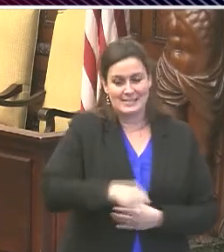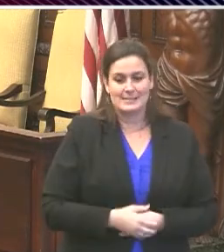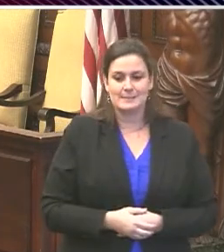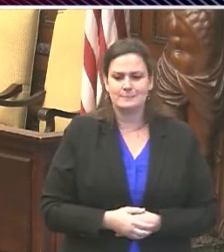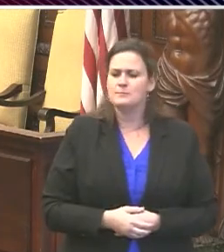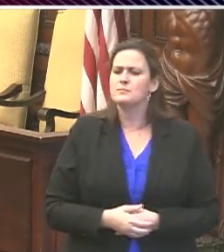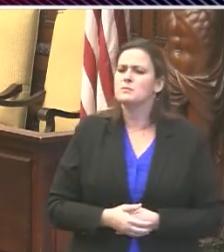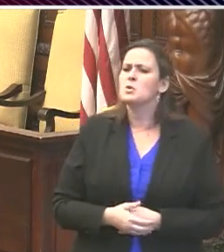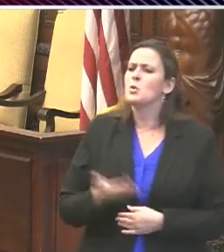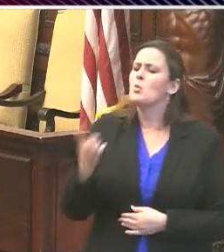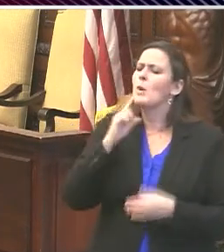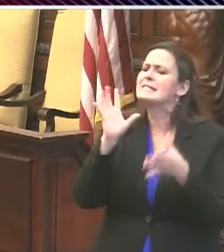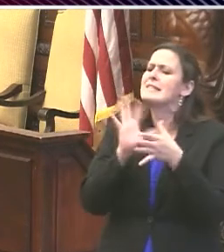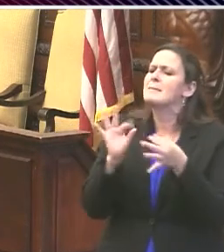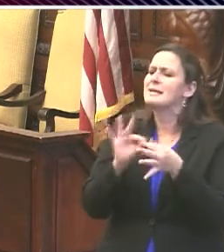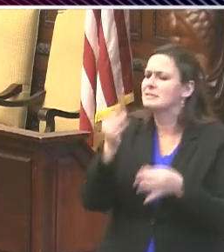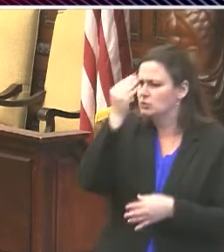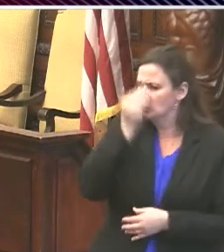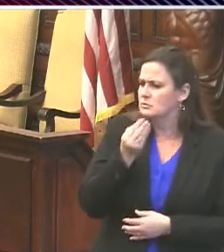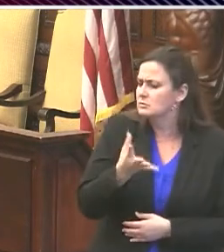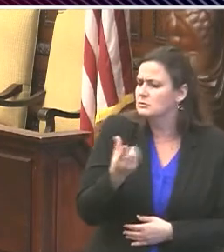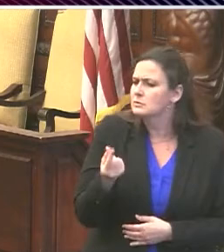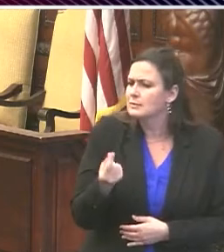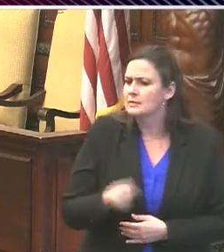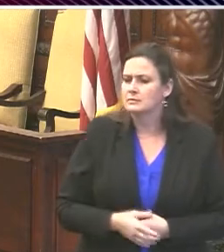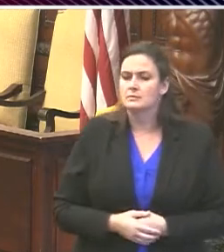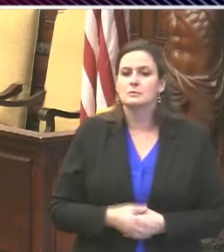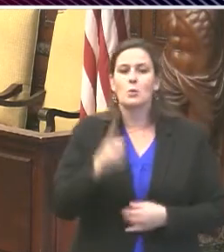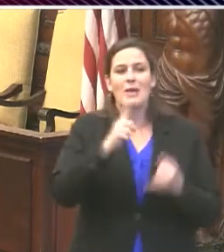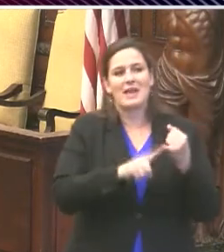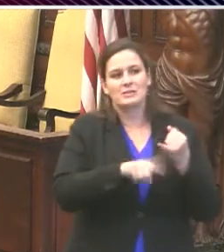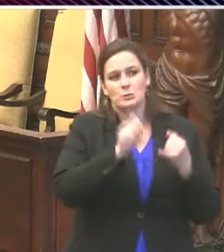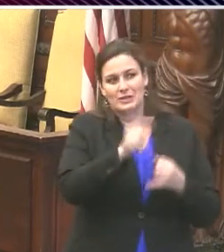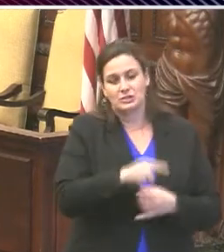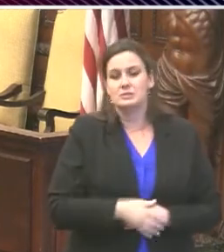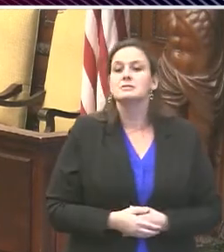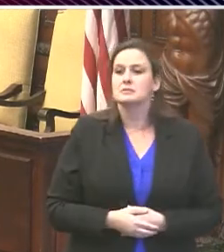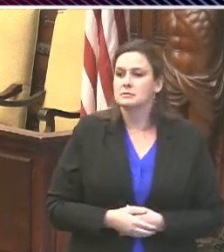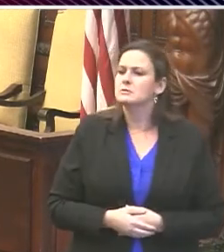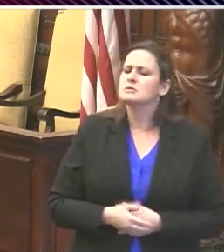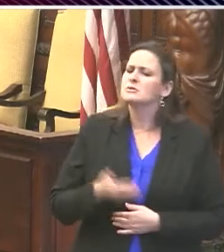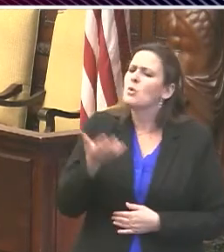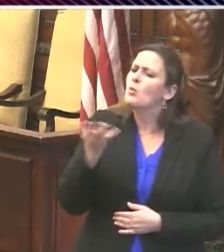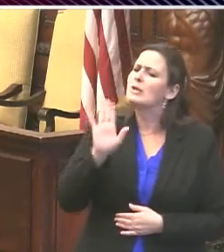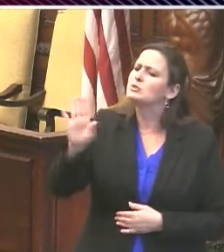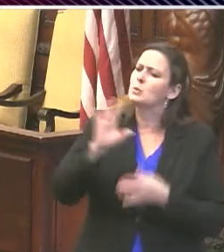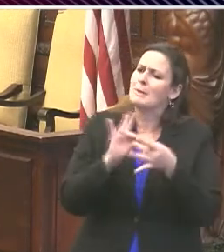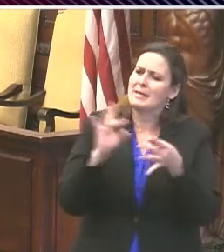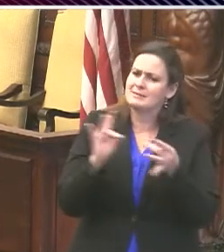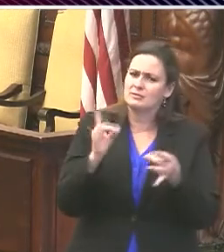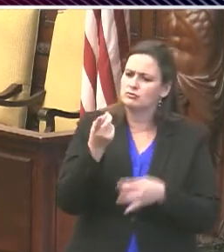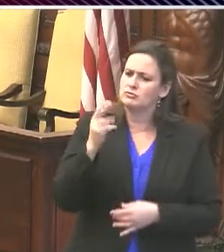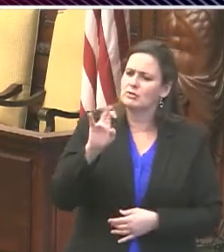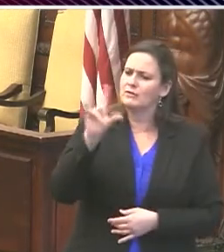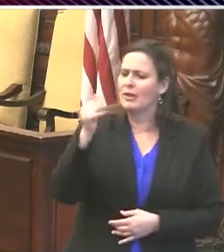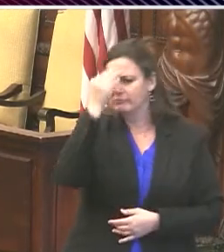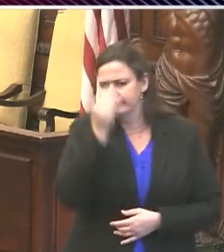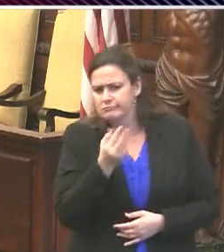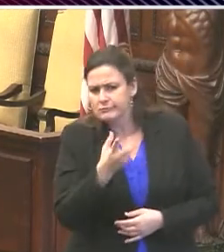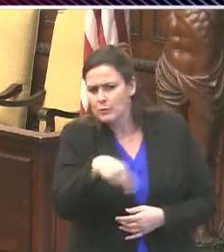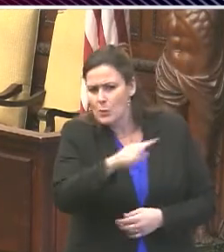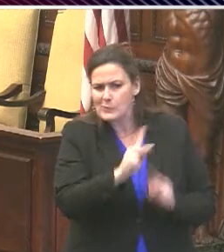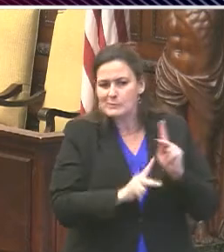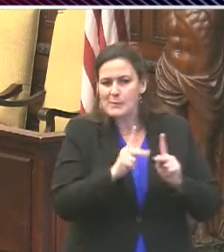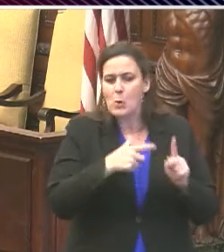to send to them? Go ahead. One last question, Rosemary. Go ahead. Just that. What's your message, Dr. Farley, to people